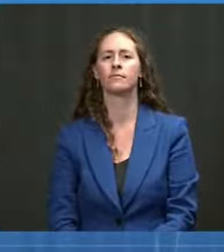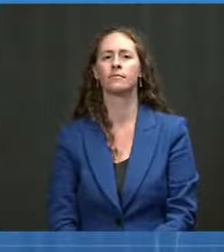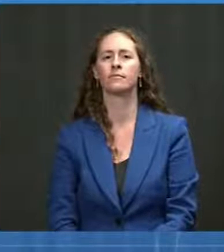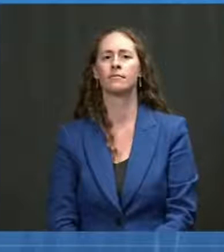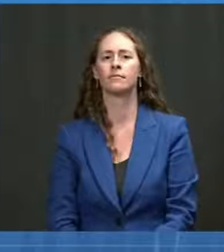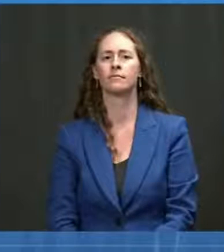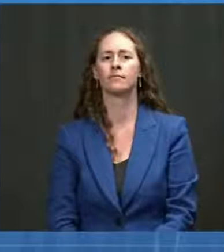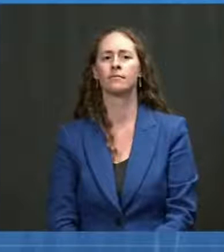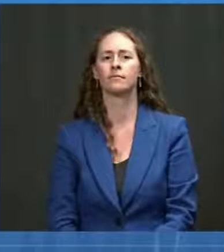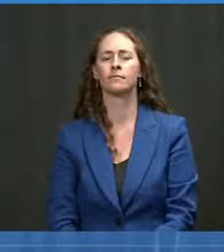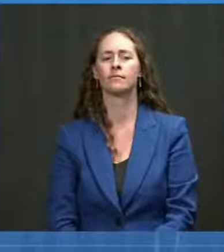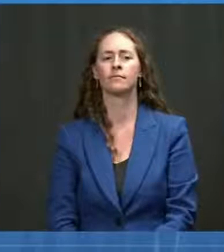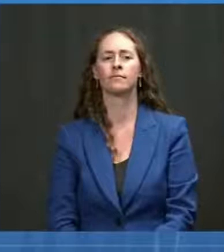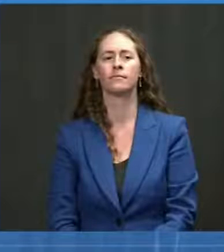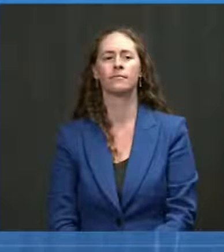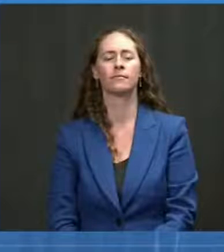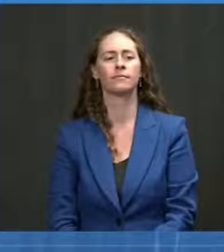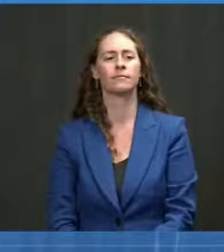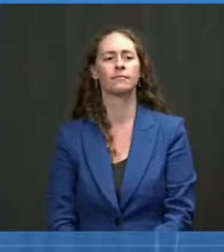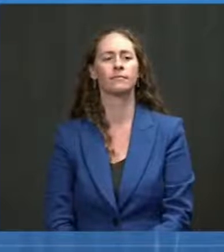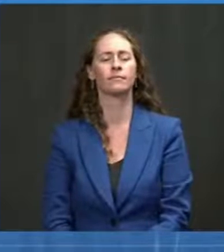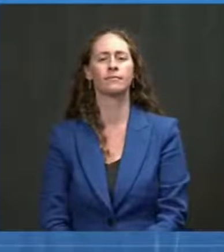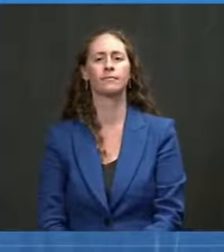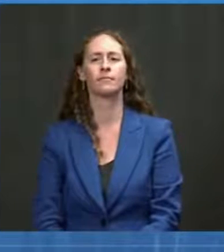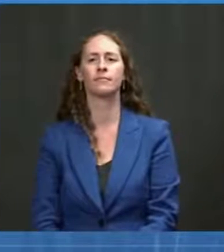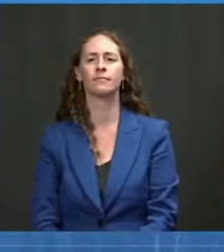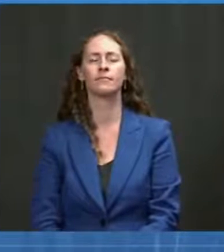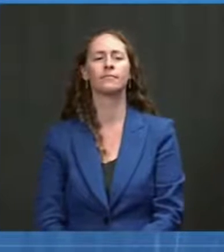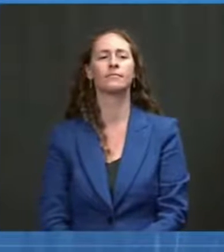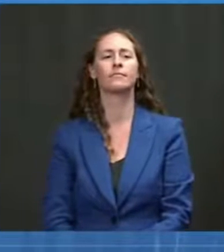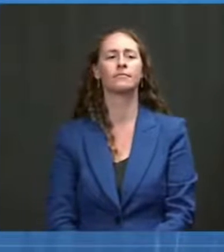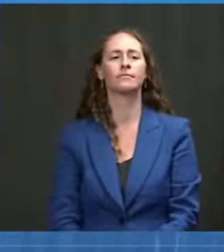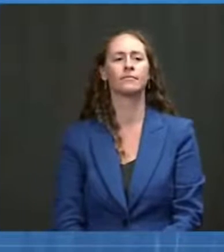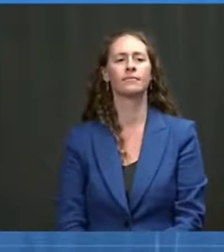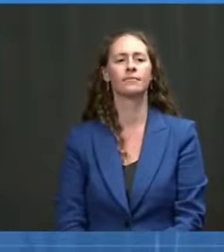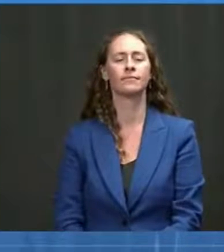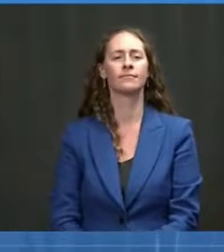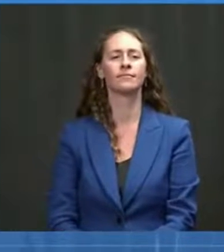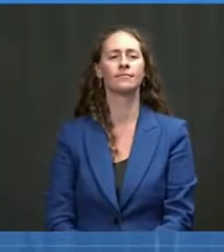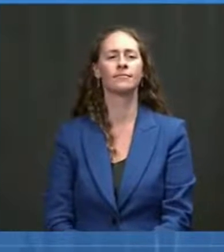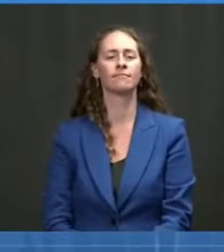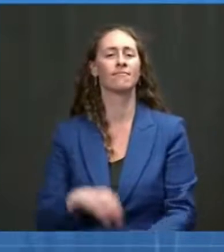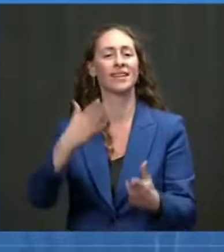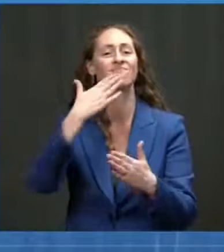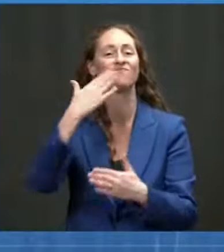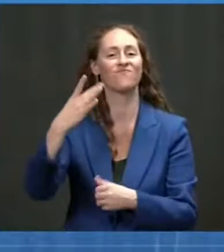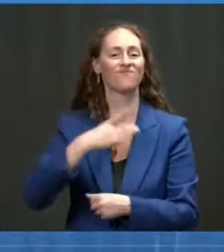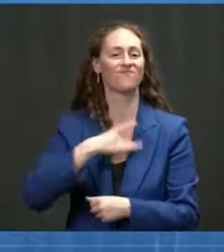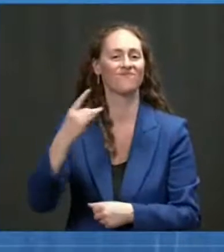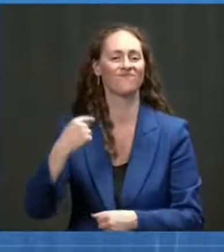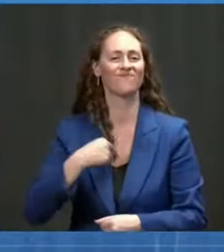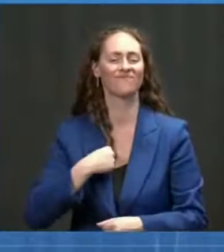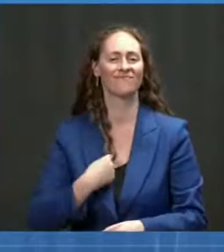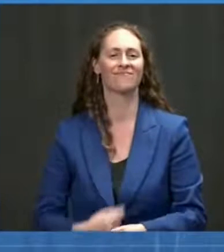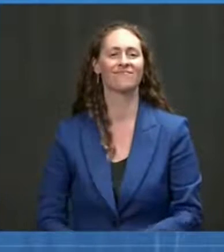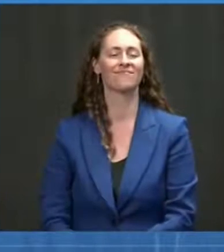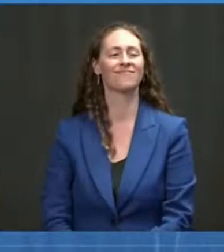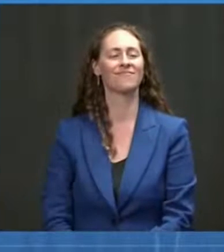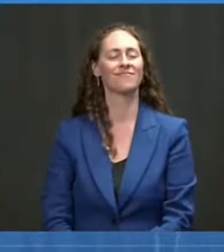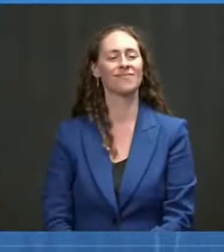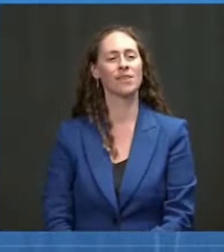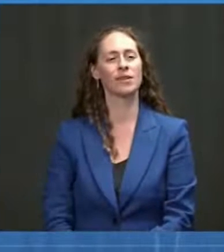Hi, thanks so much for taking my question. If it sounds like effectiveness begins to